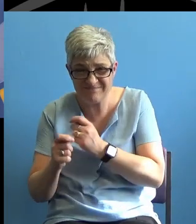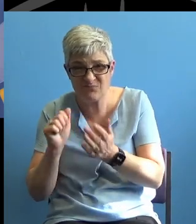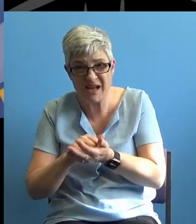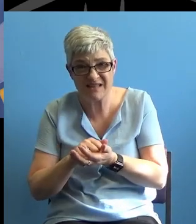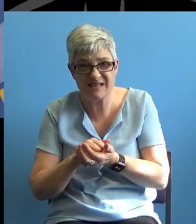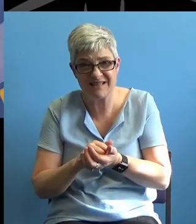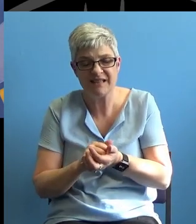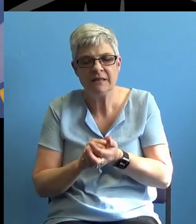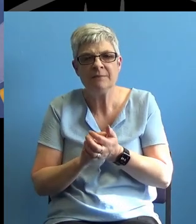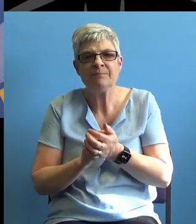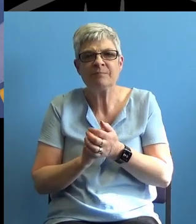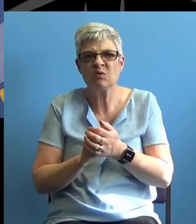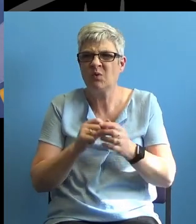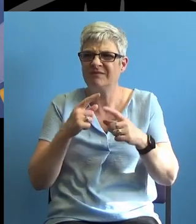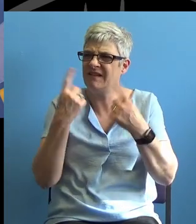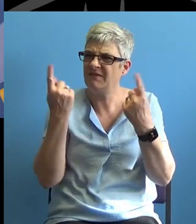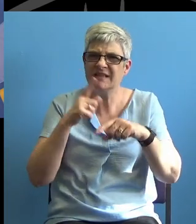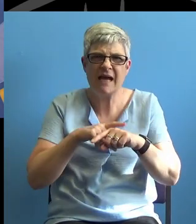it? You know,